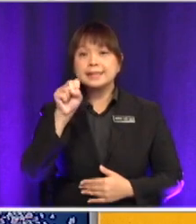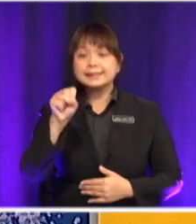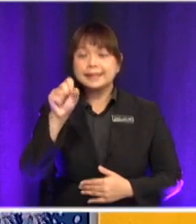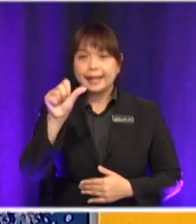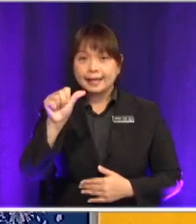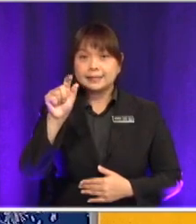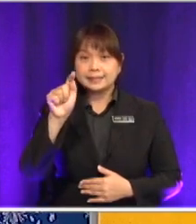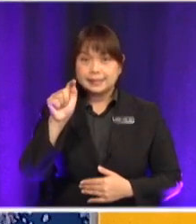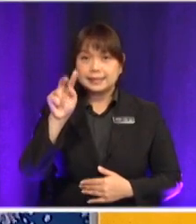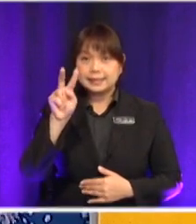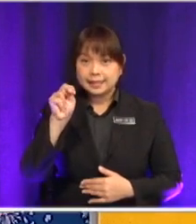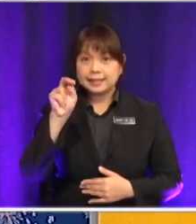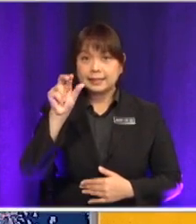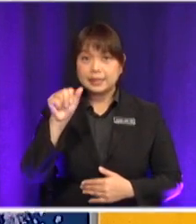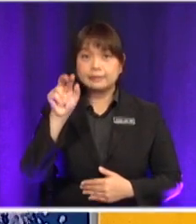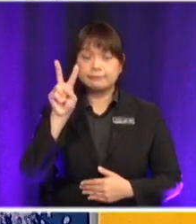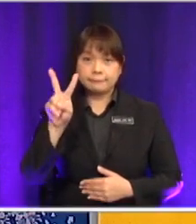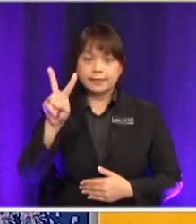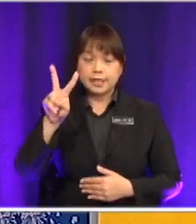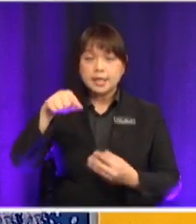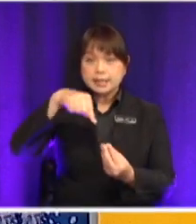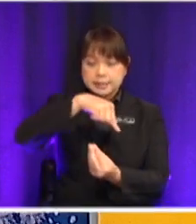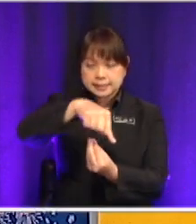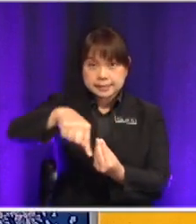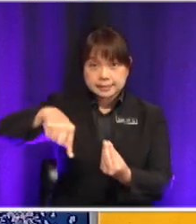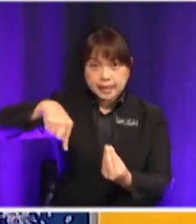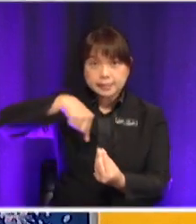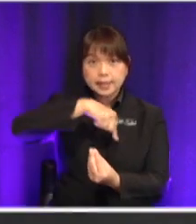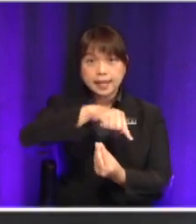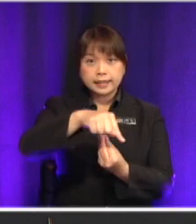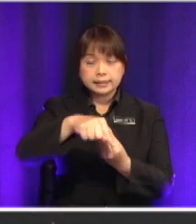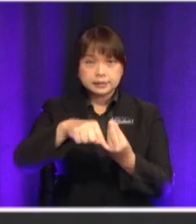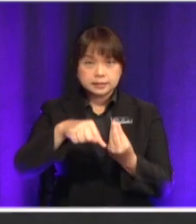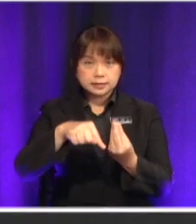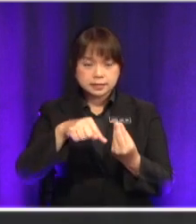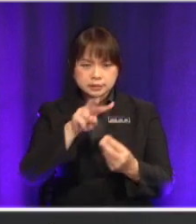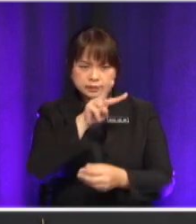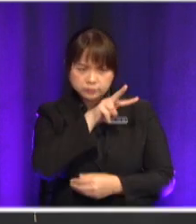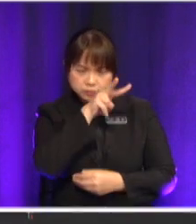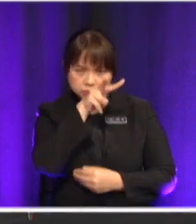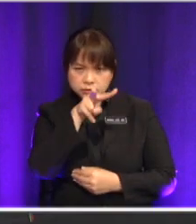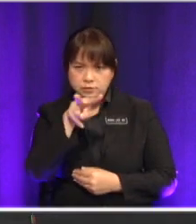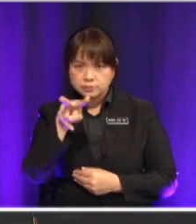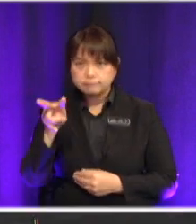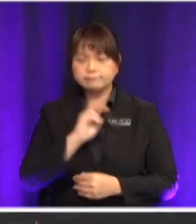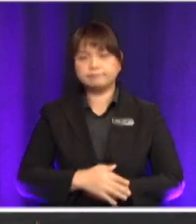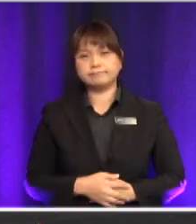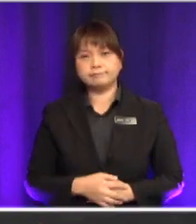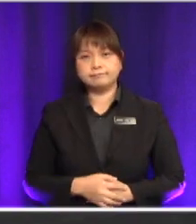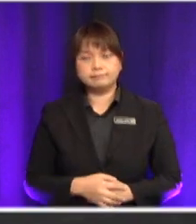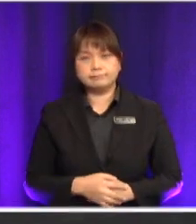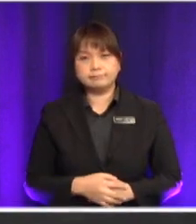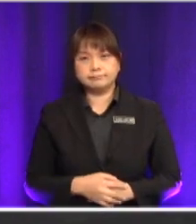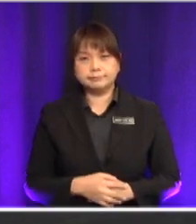nav is? It's satellite navigation. Wonderful! Wow! I didn't know what a sat nav was